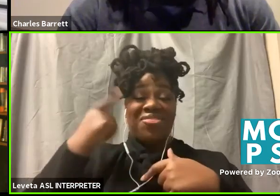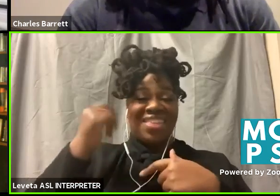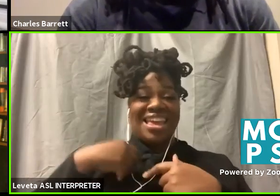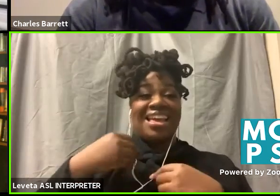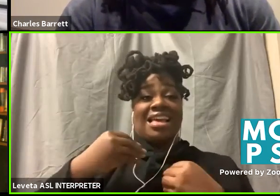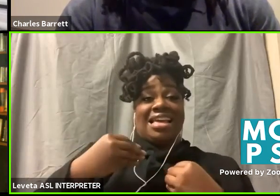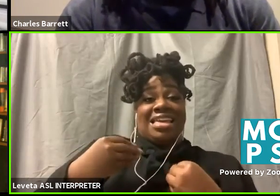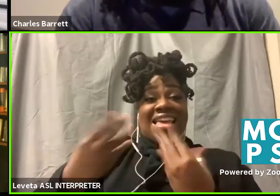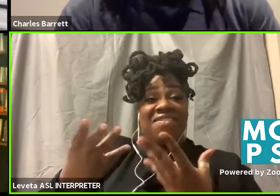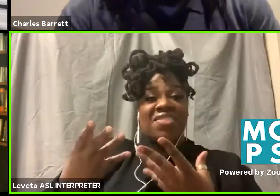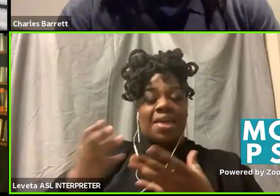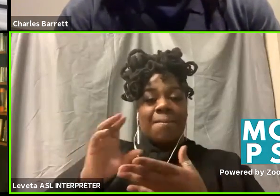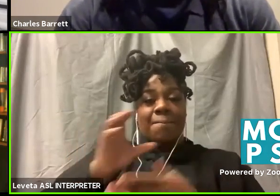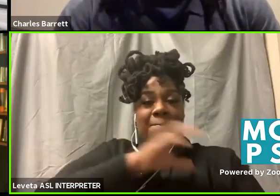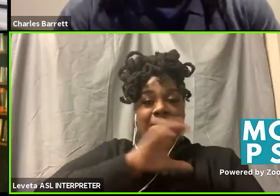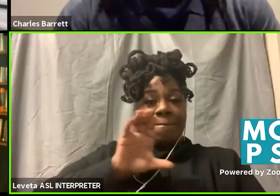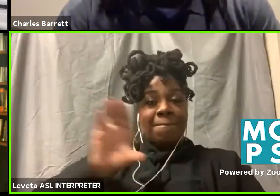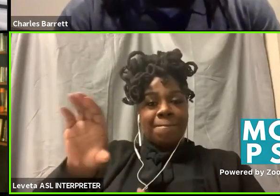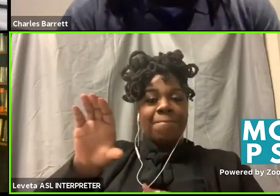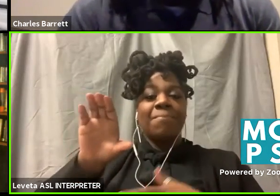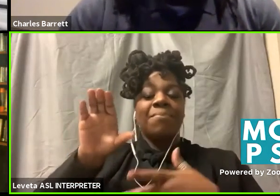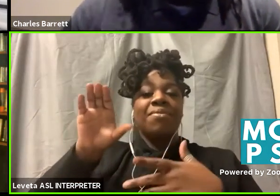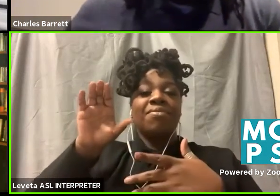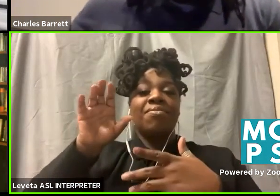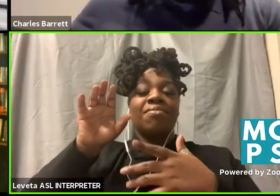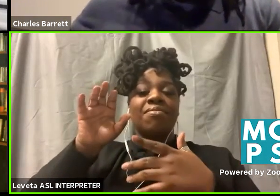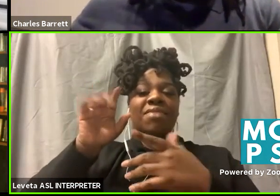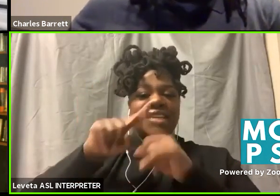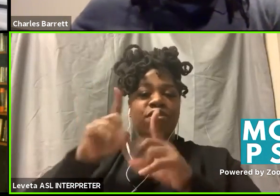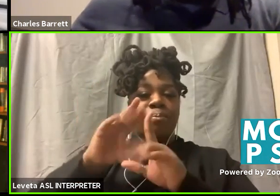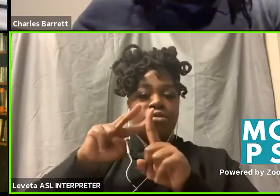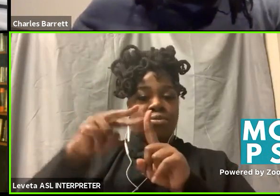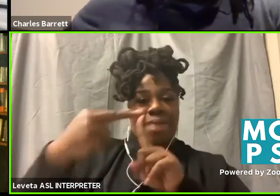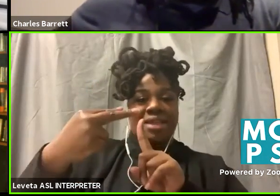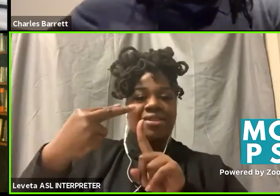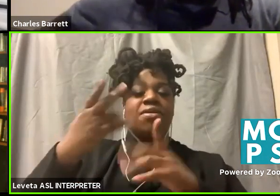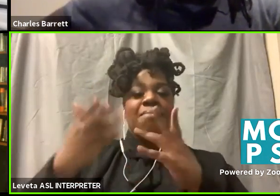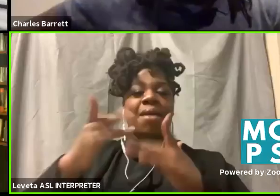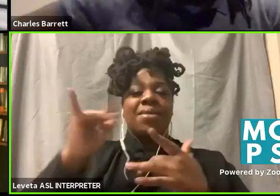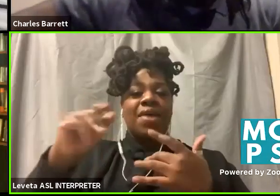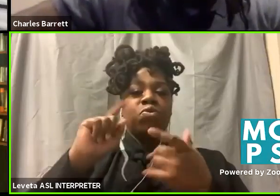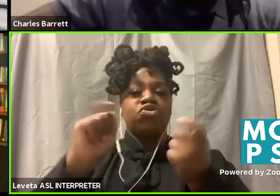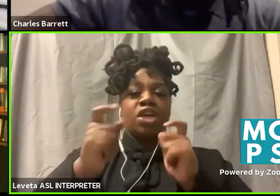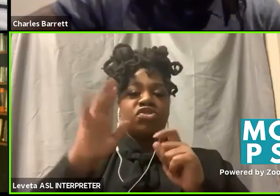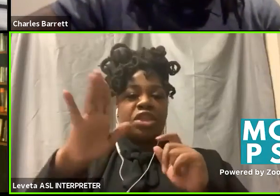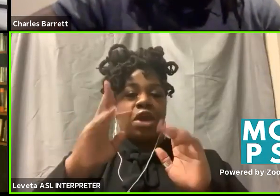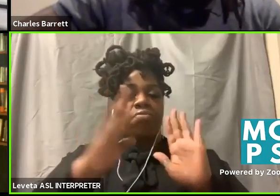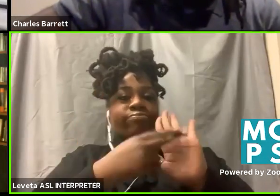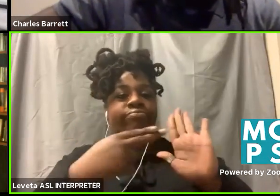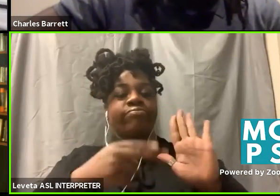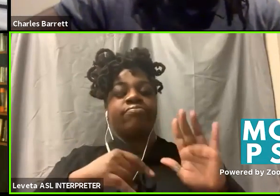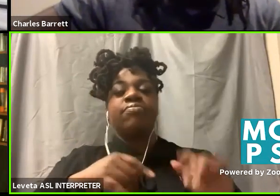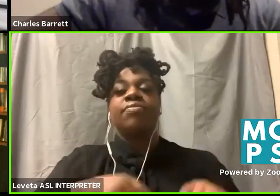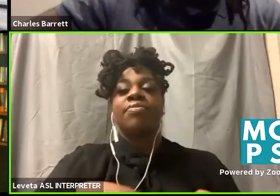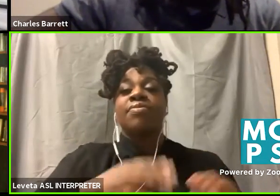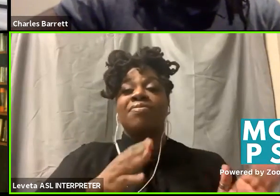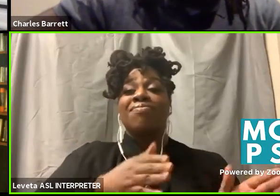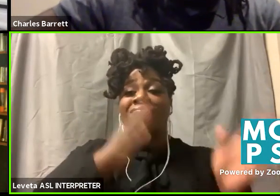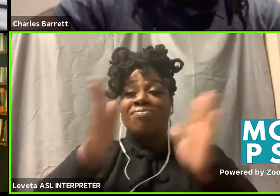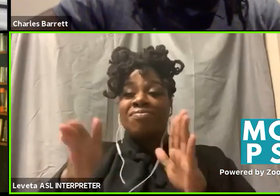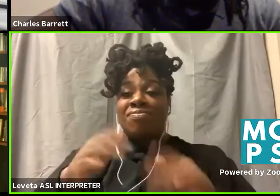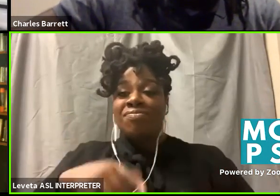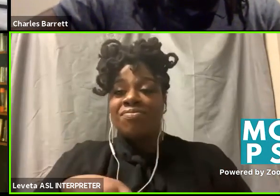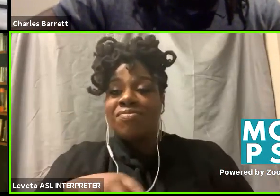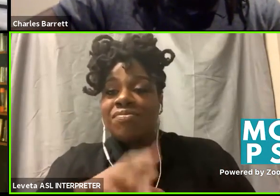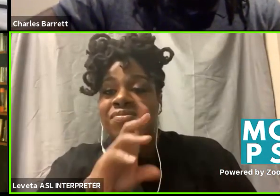seeing may not always be what they think it is. I want to add to on top of what Dr. Baird said and building off of that, that